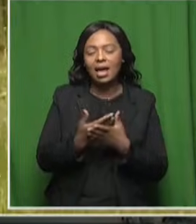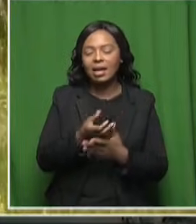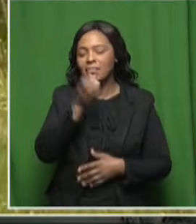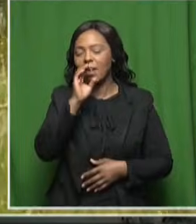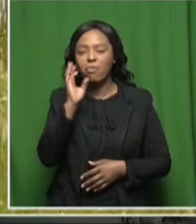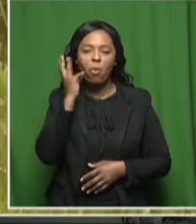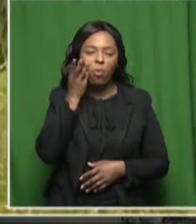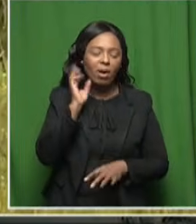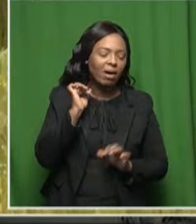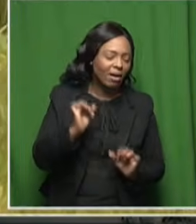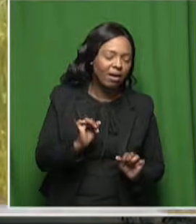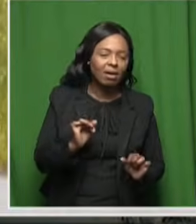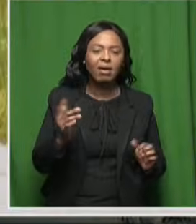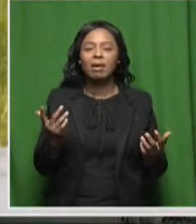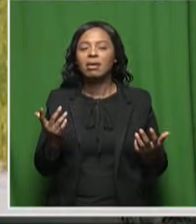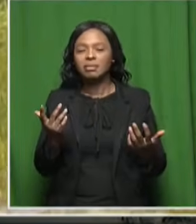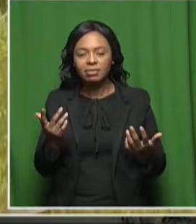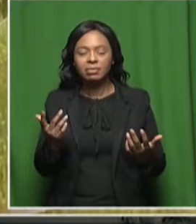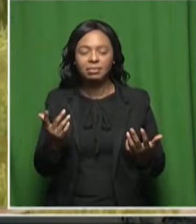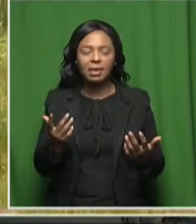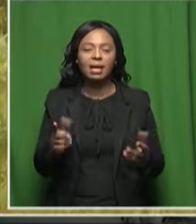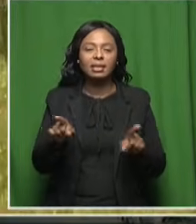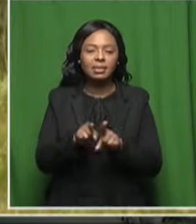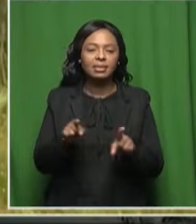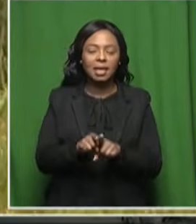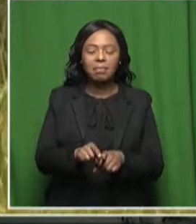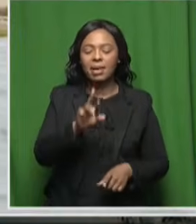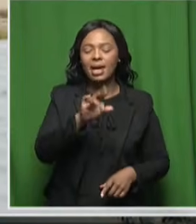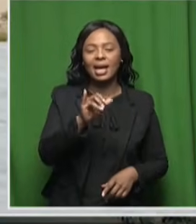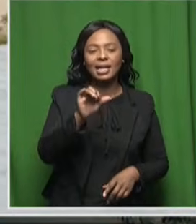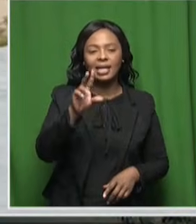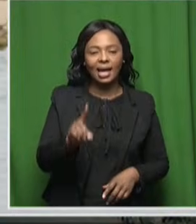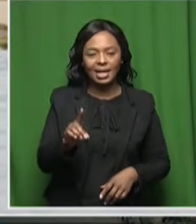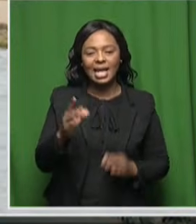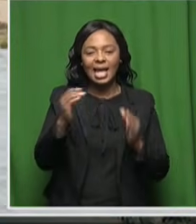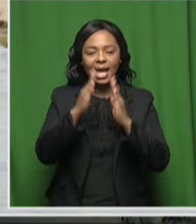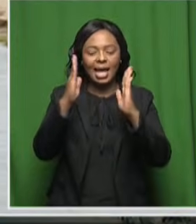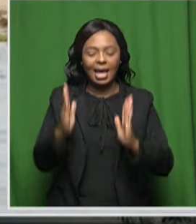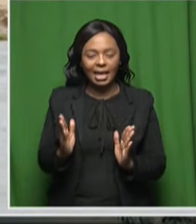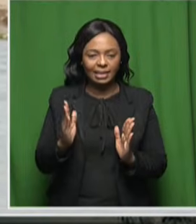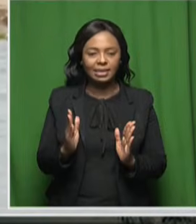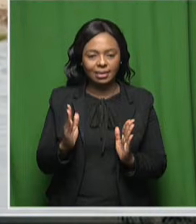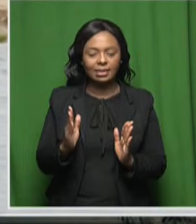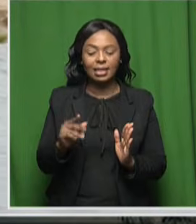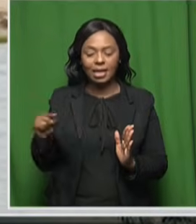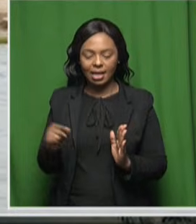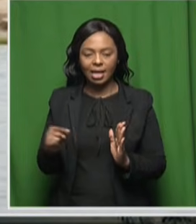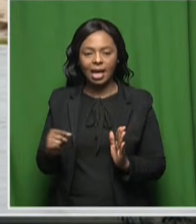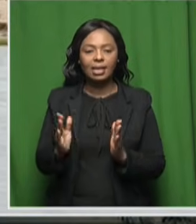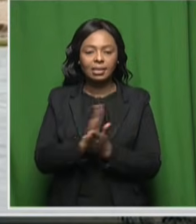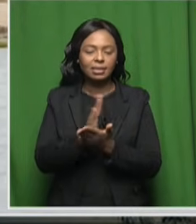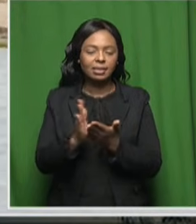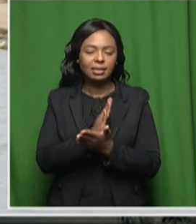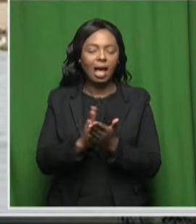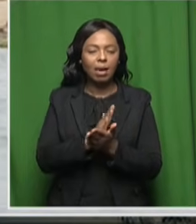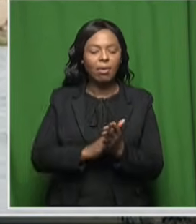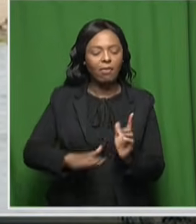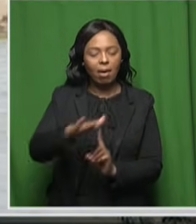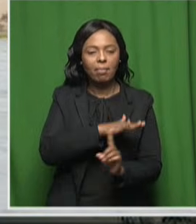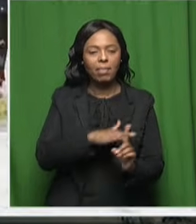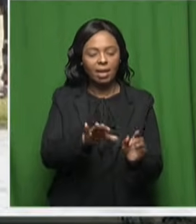around our small towns like Nhlanhla. If you didn't know, we have some of the traces of